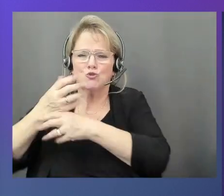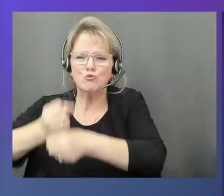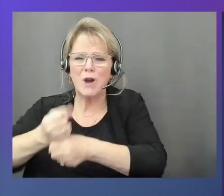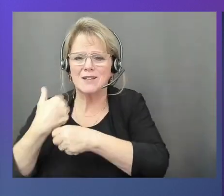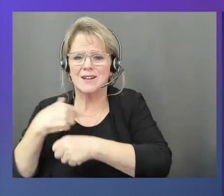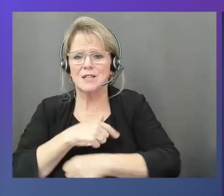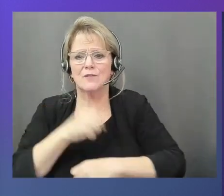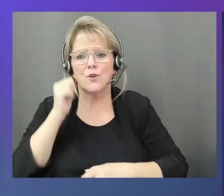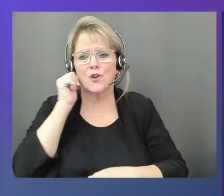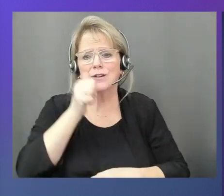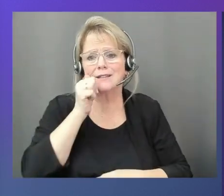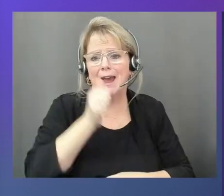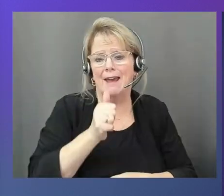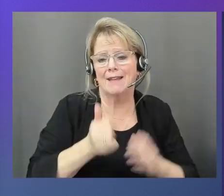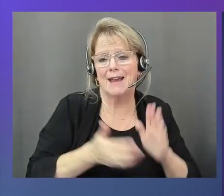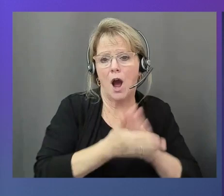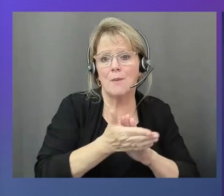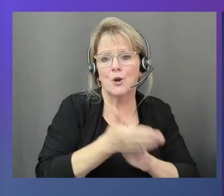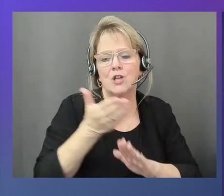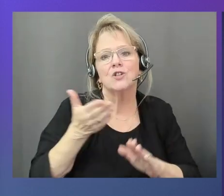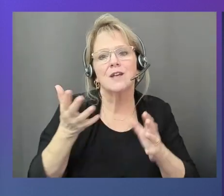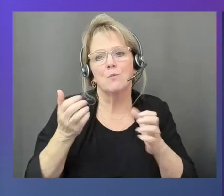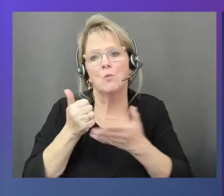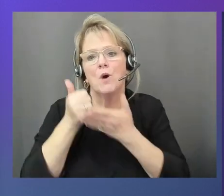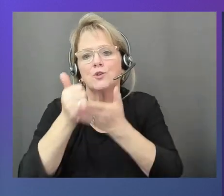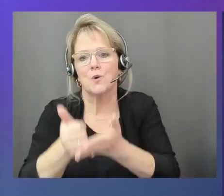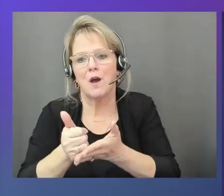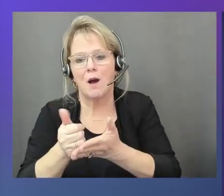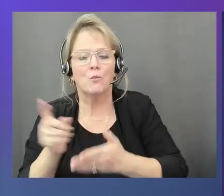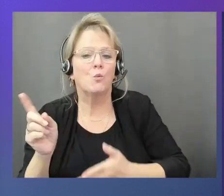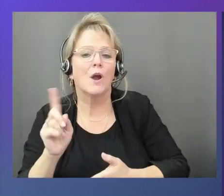and we just want to help wherever they are operating.